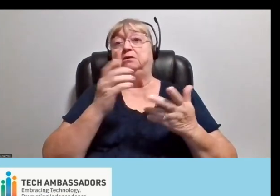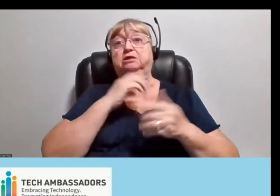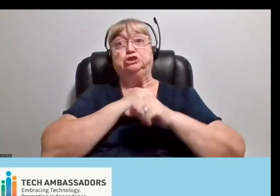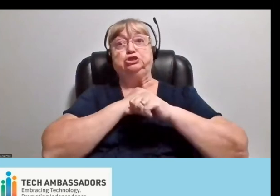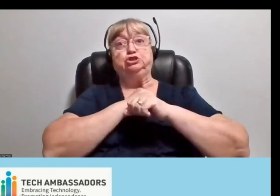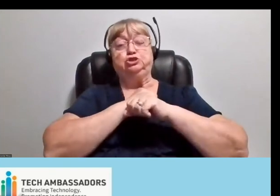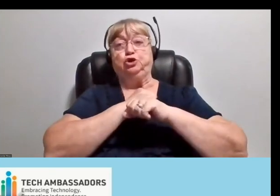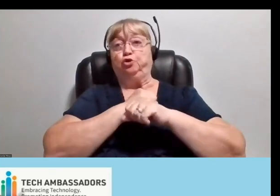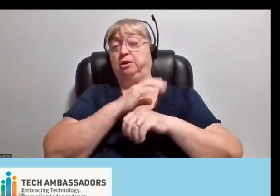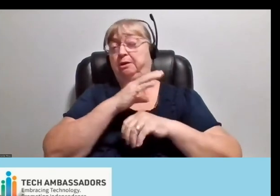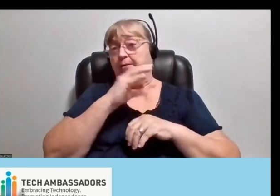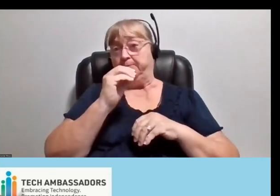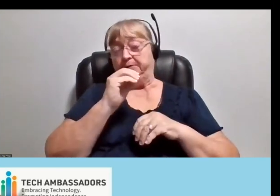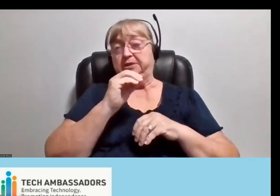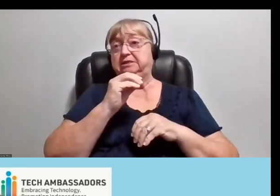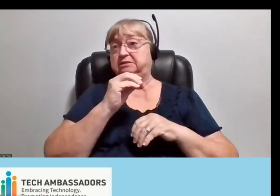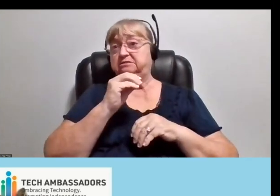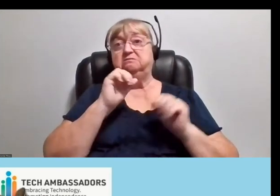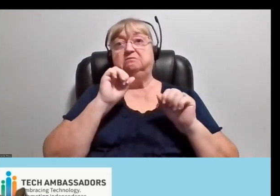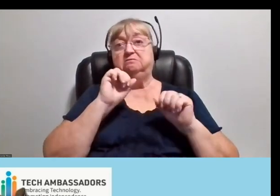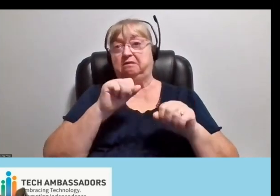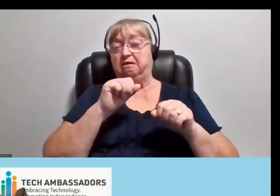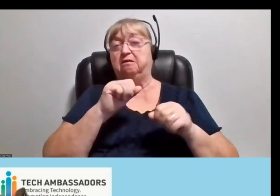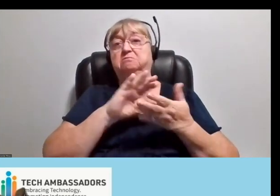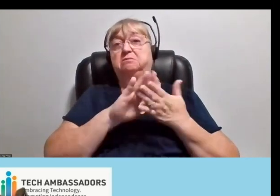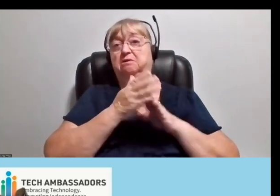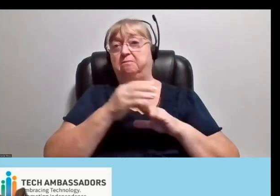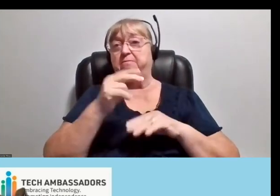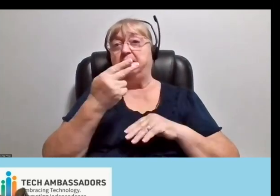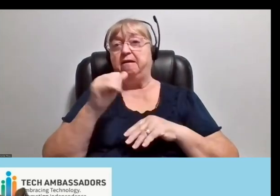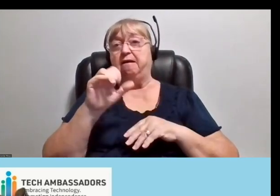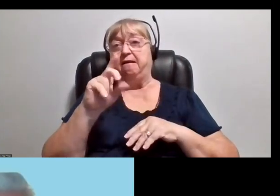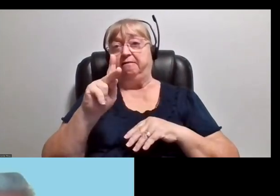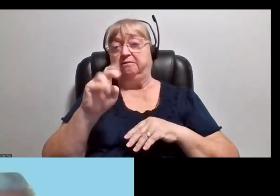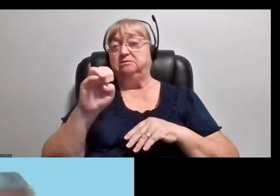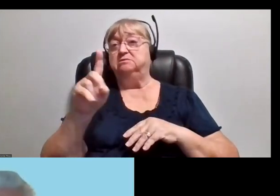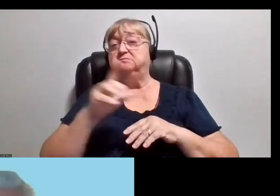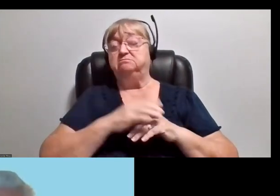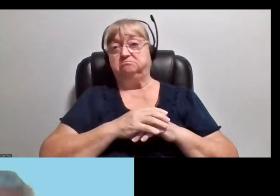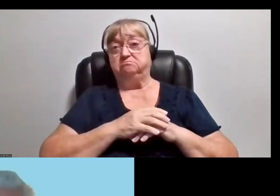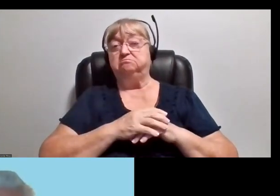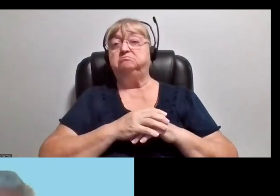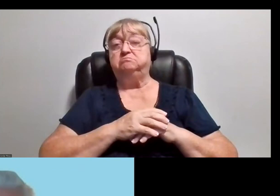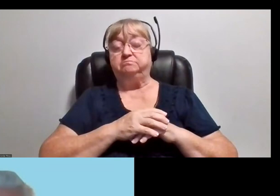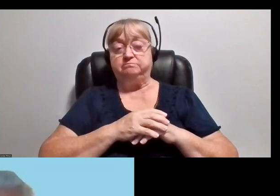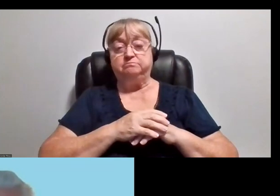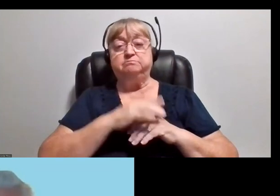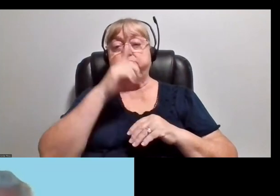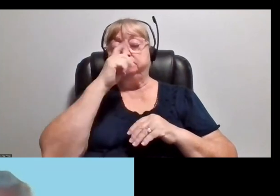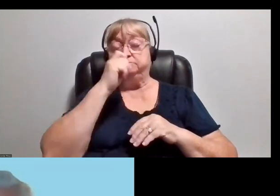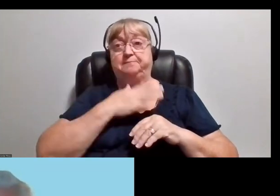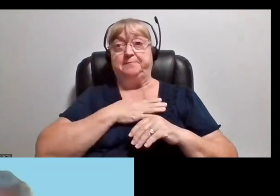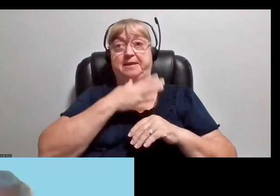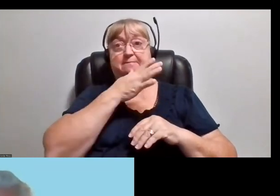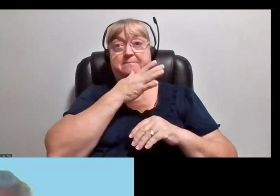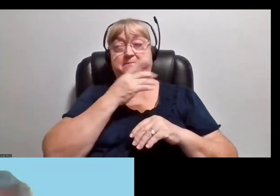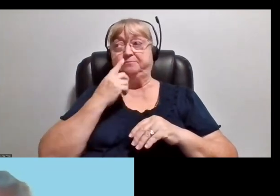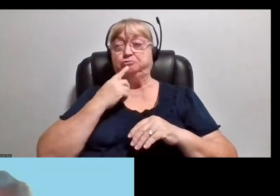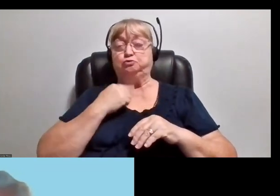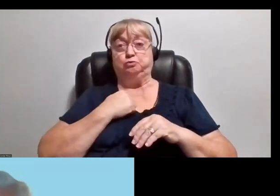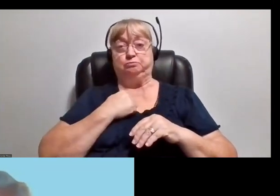security companies can get hacked themselves, because my mom told